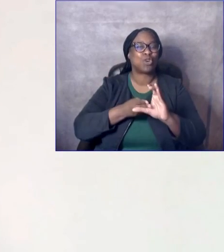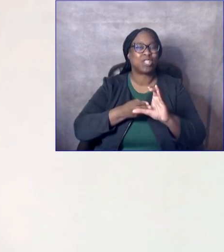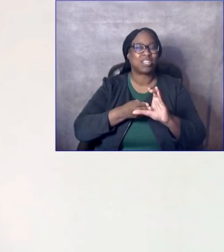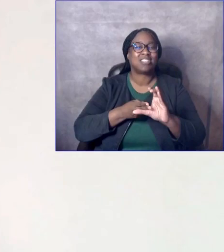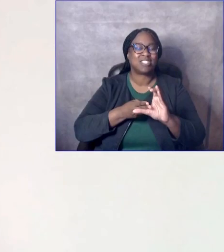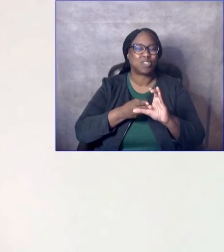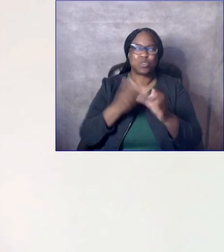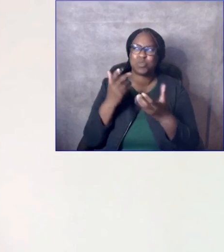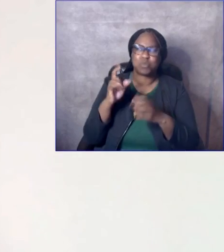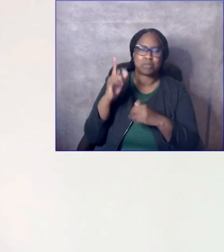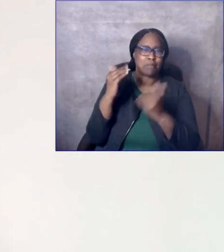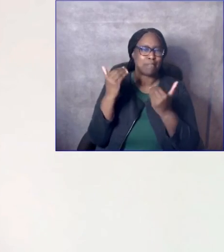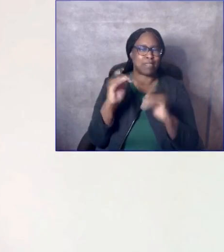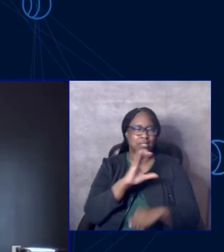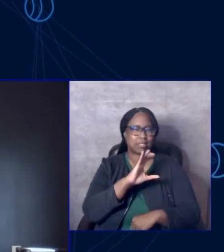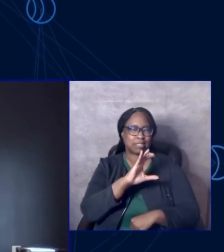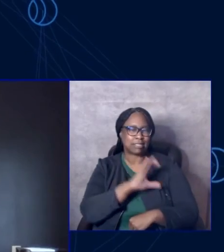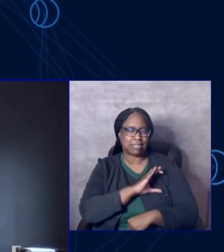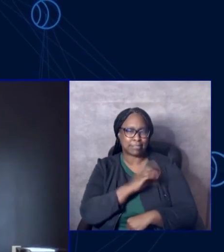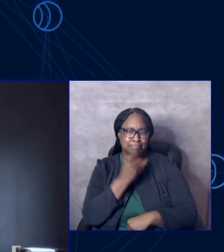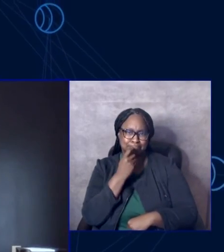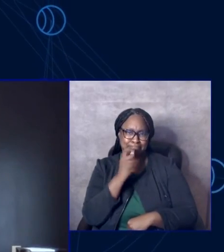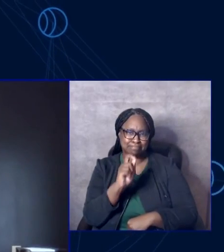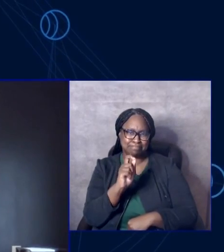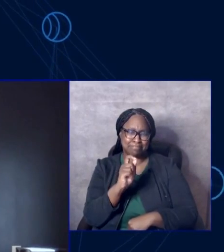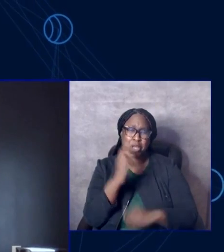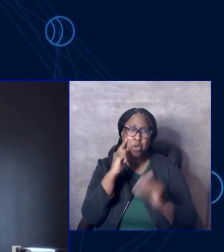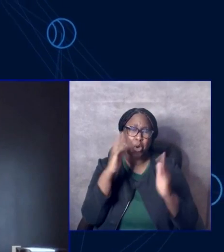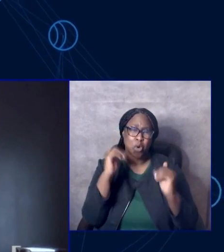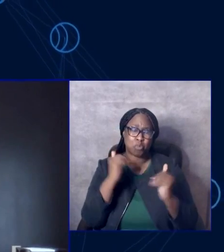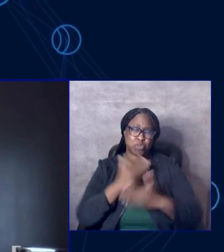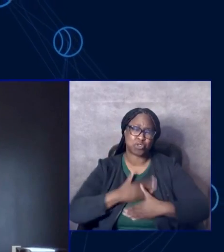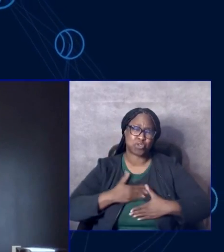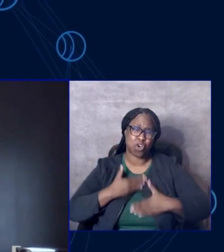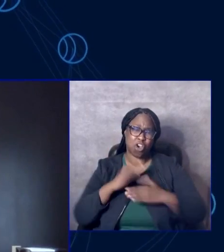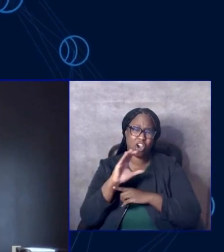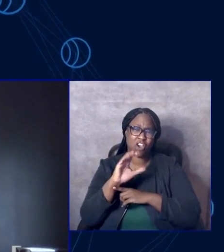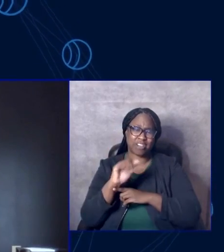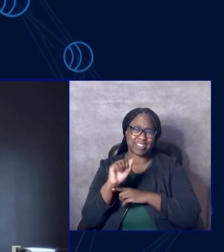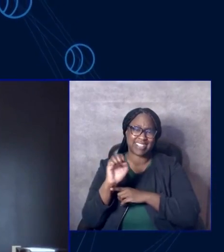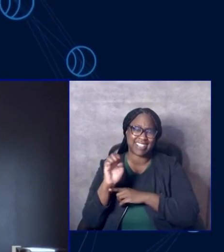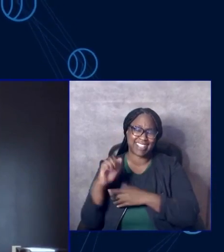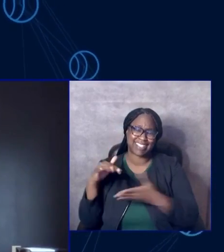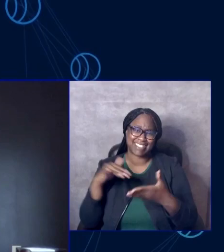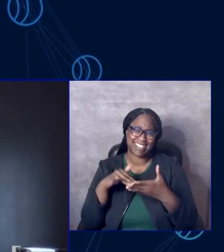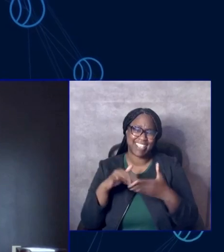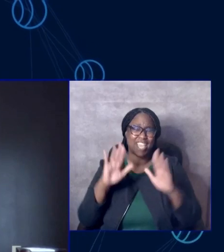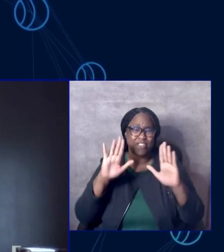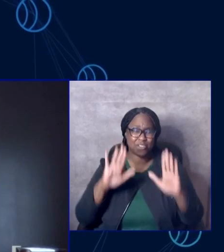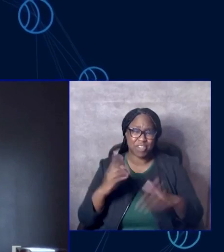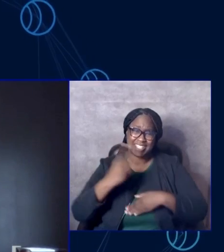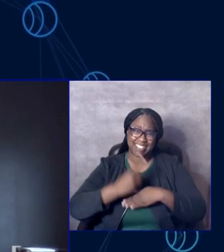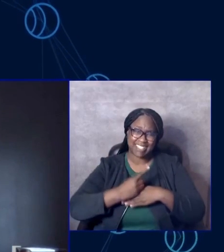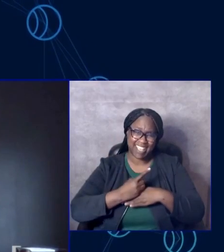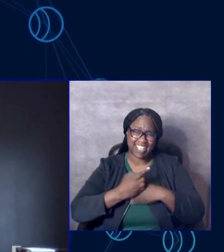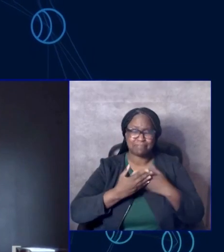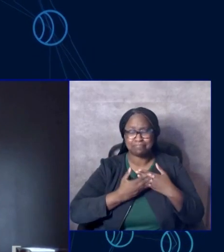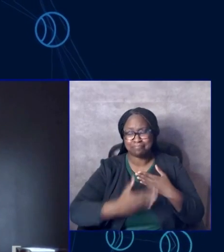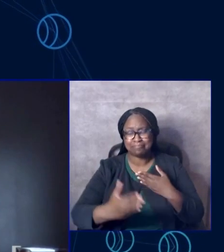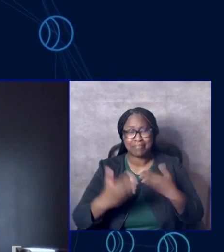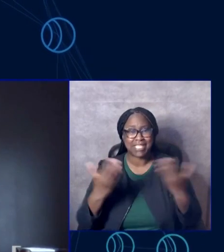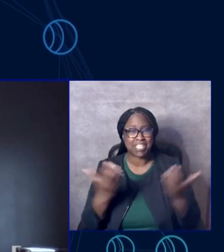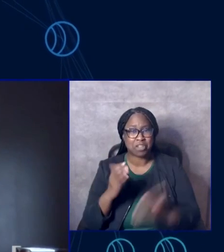you all again. We hope you enjoyed our case study. Have a great rest of your day here at ComNet.